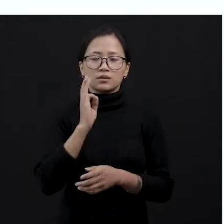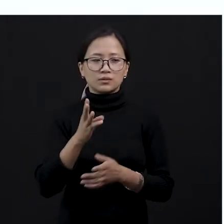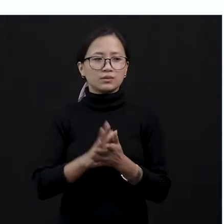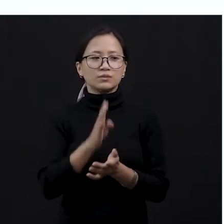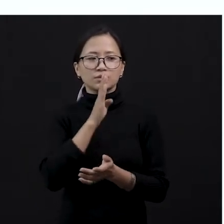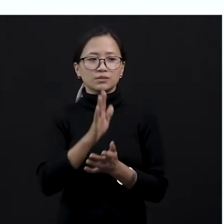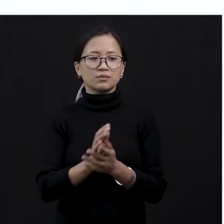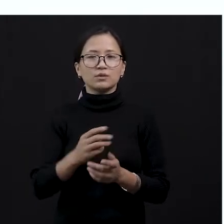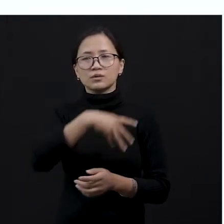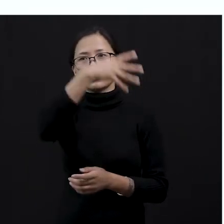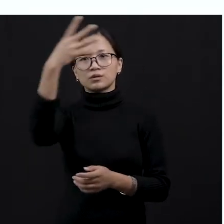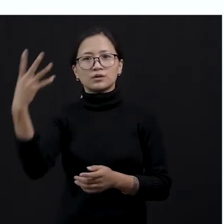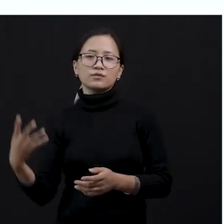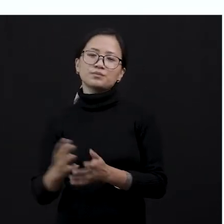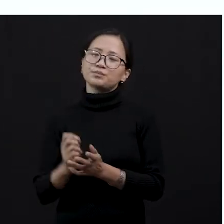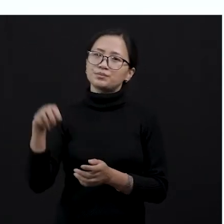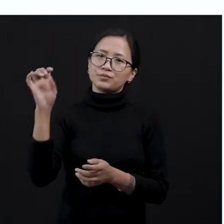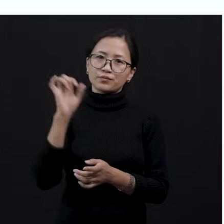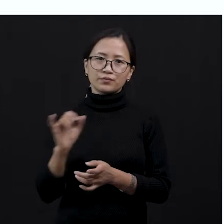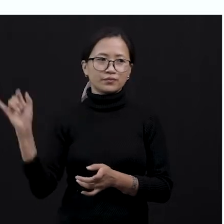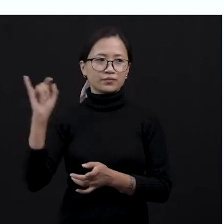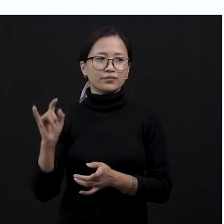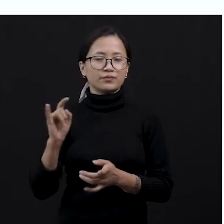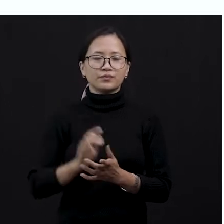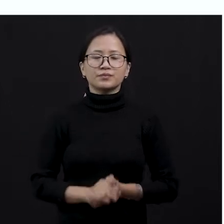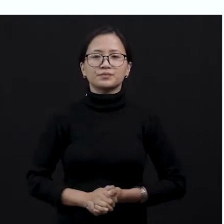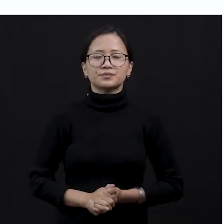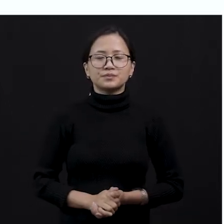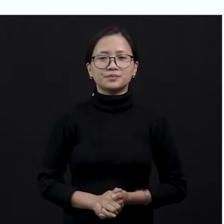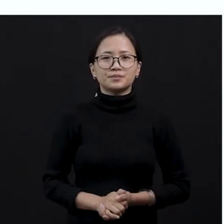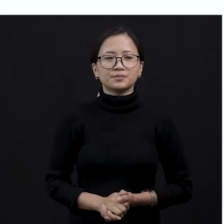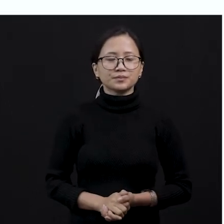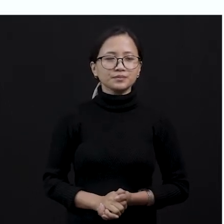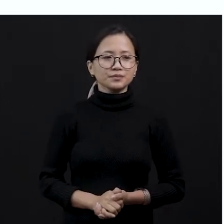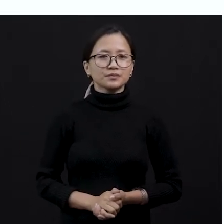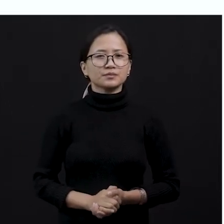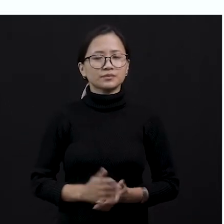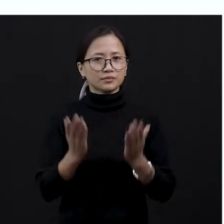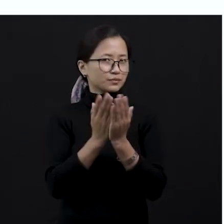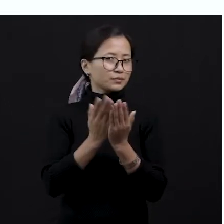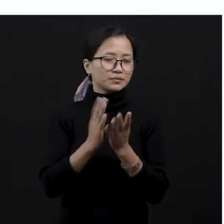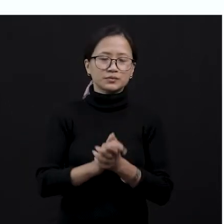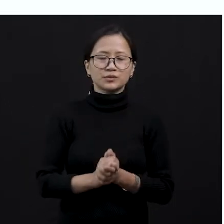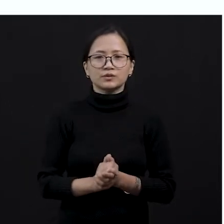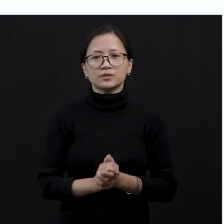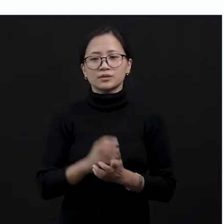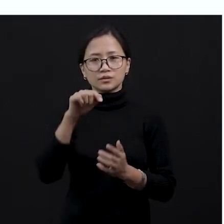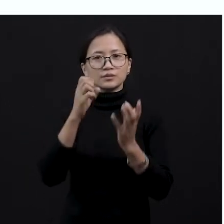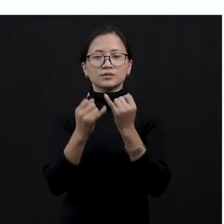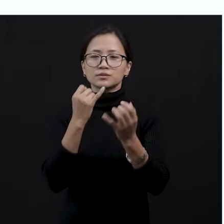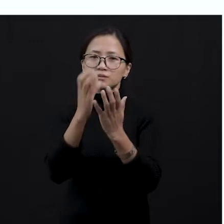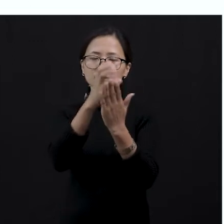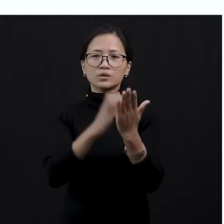will become the rainbow forever. Alright, students, after reading this poem, what